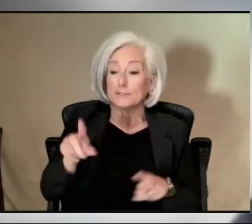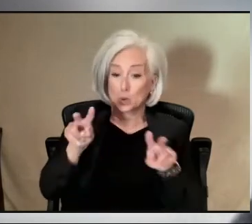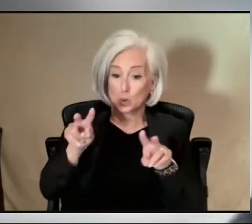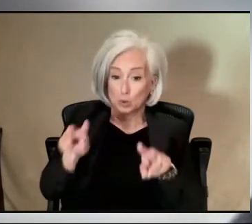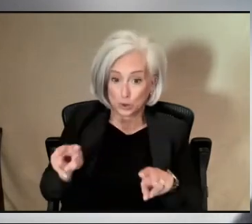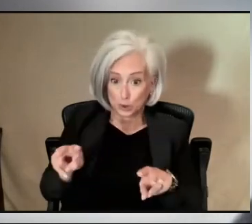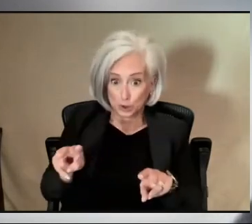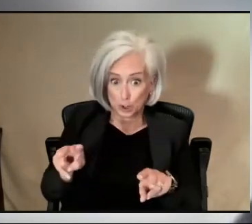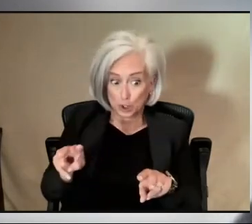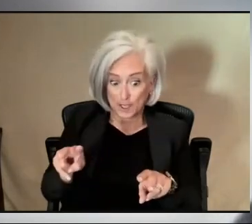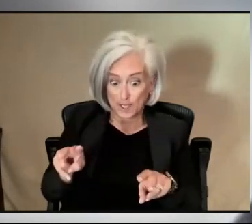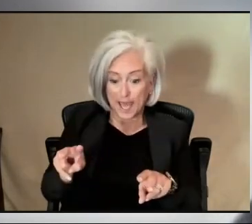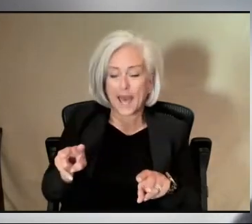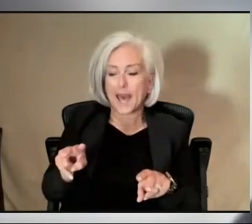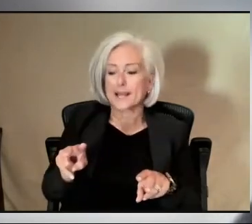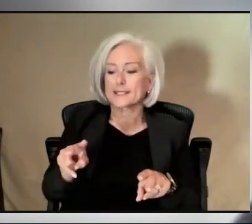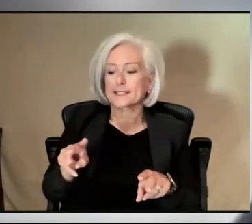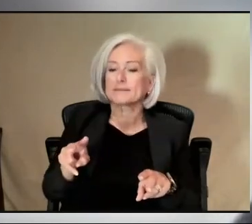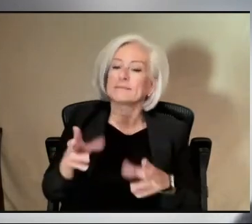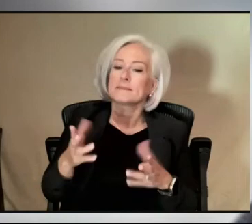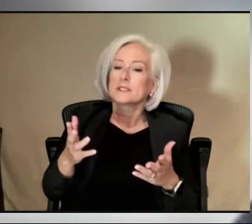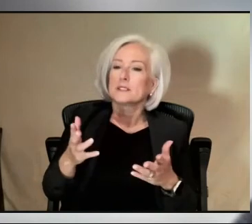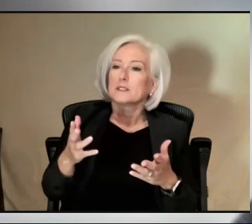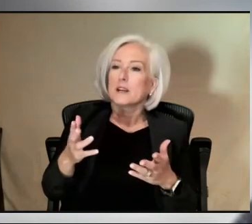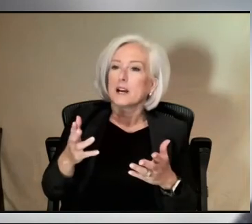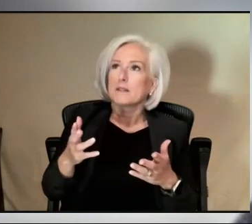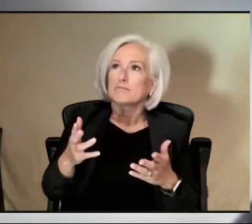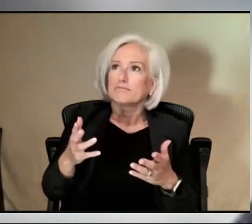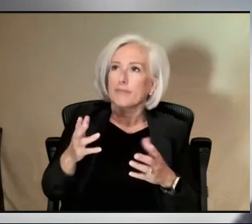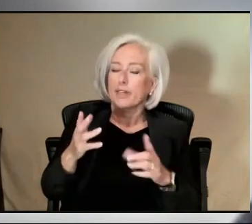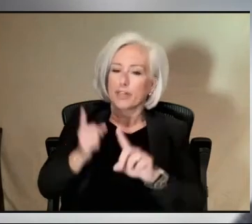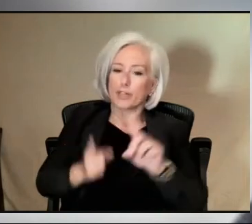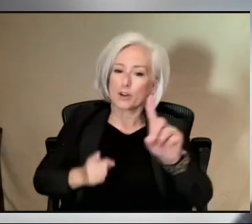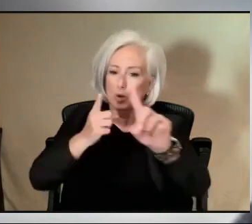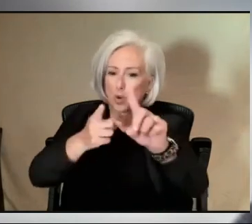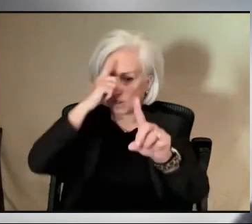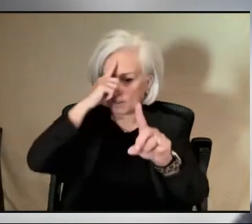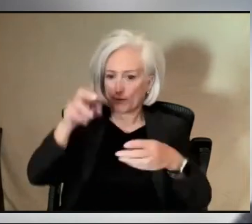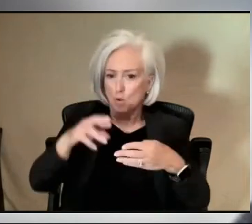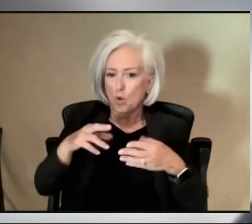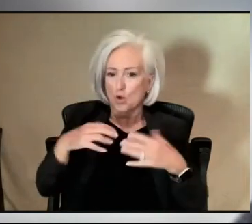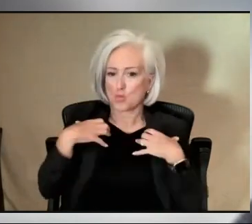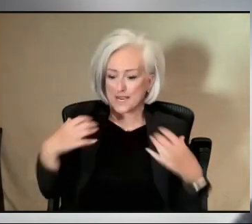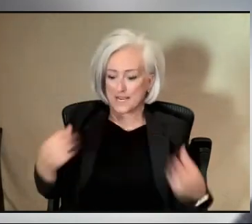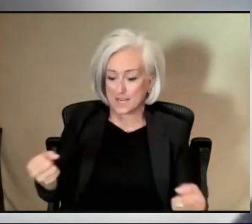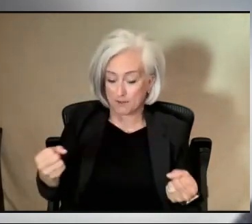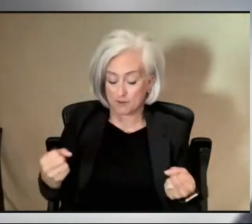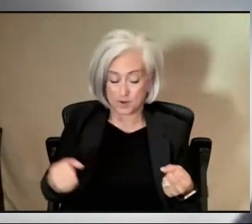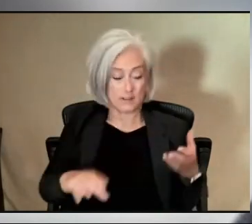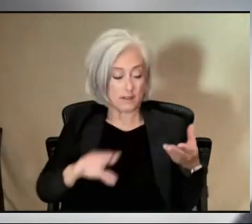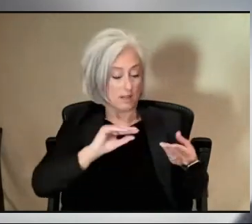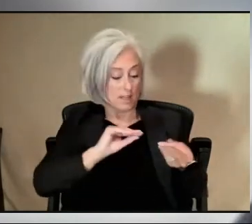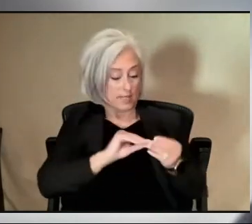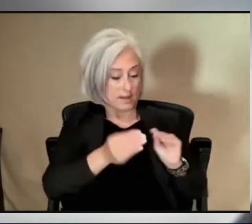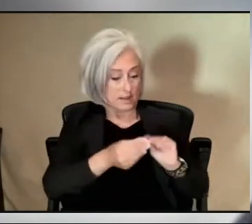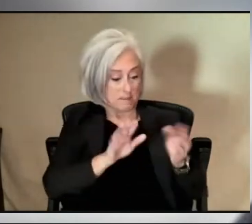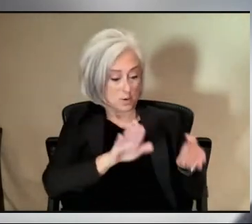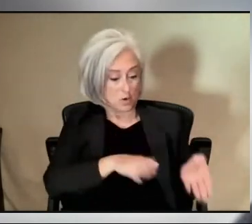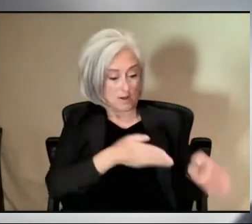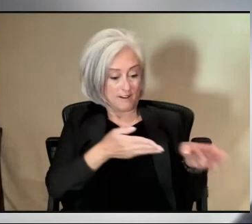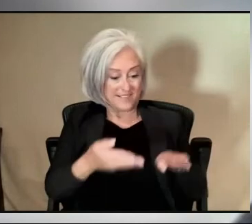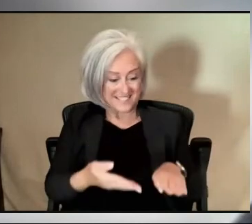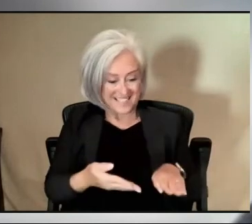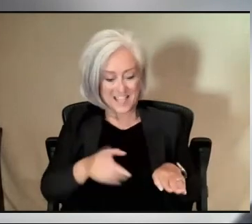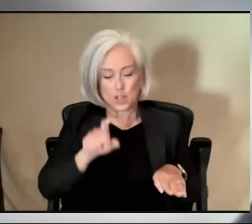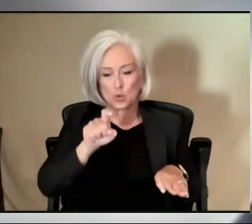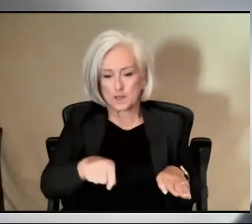to recovery, which I thought was well thought out, the number of deaths that we will probably have to live